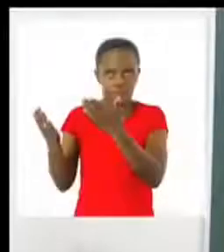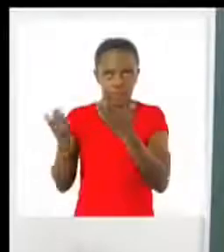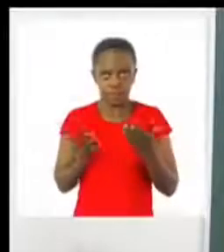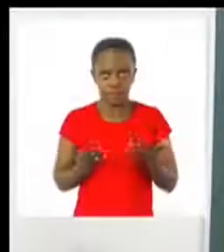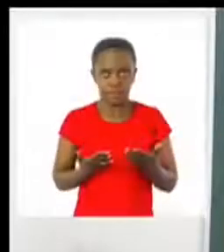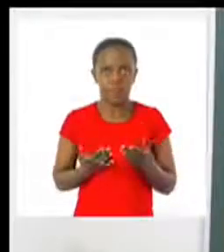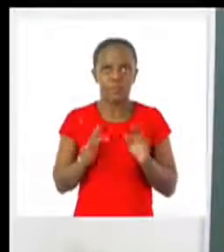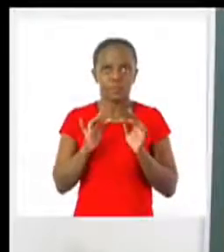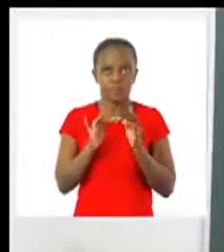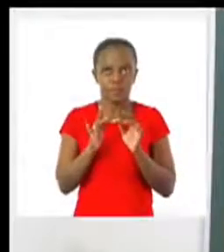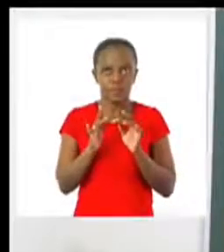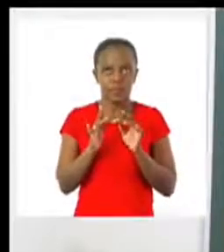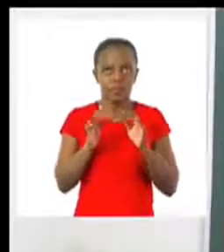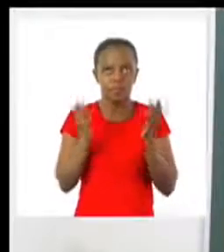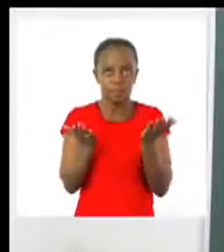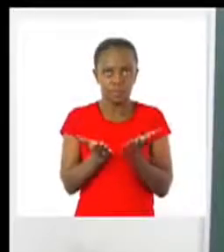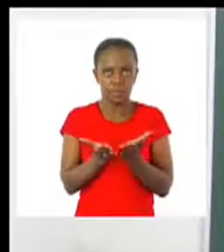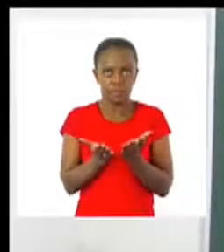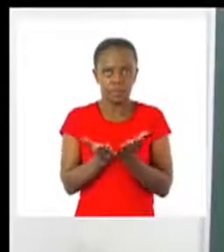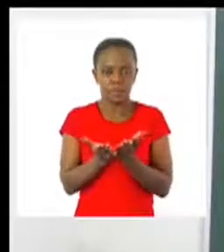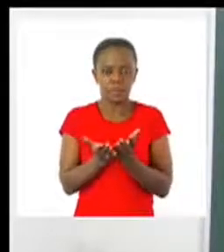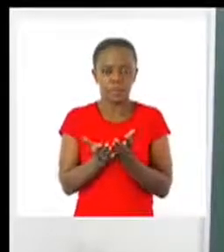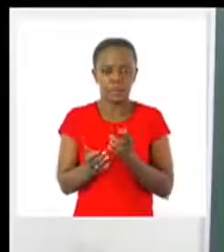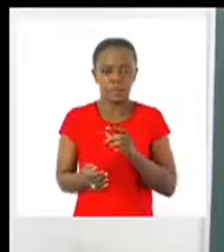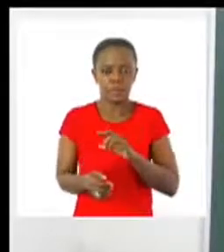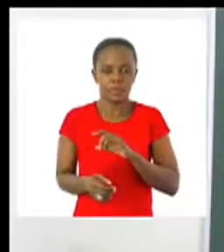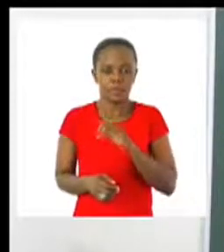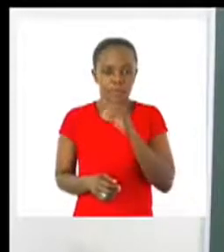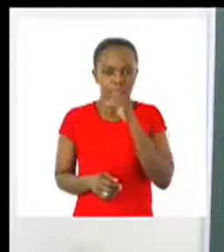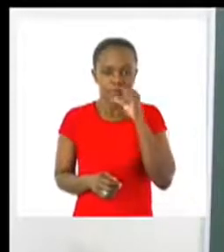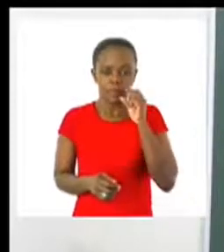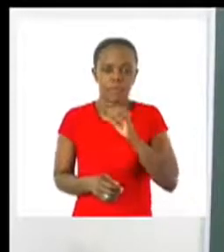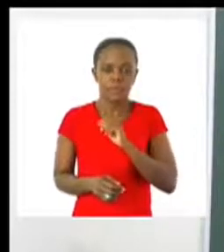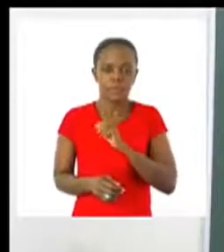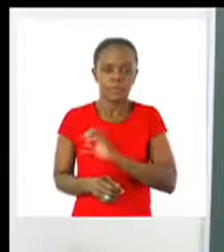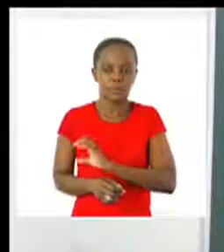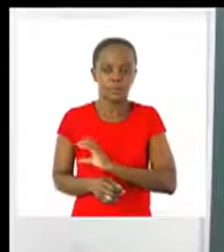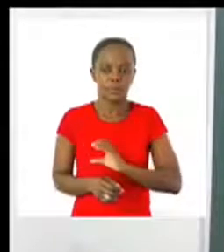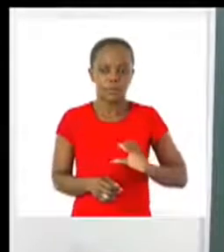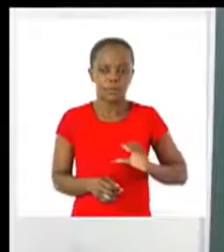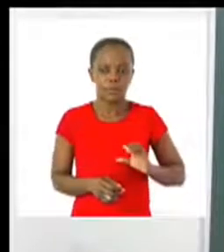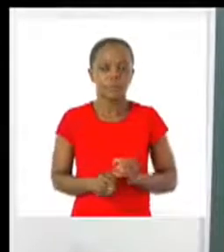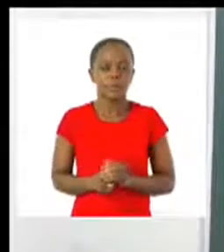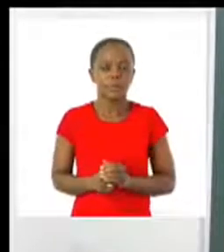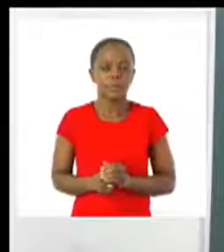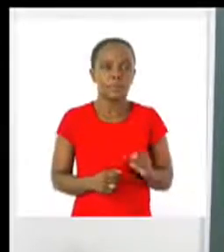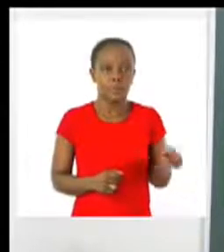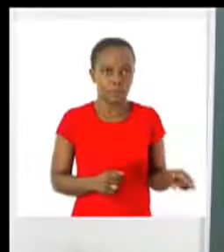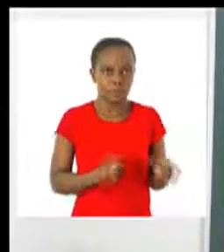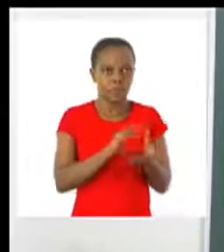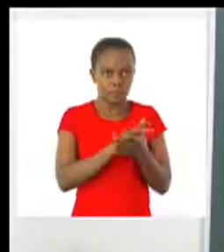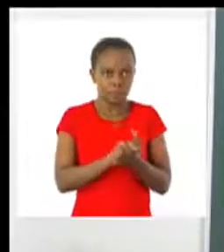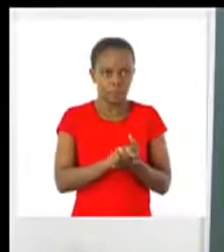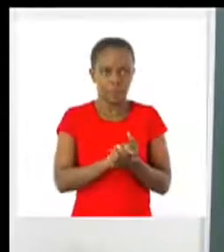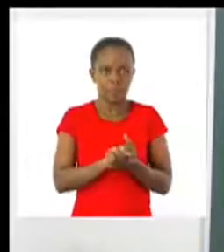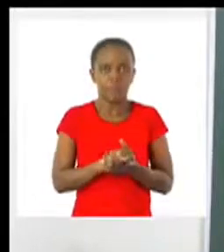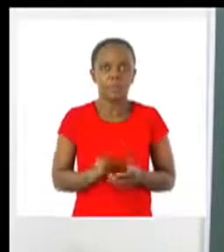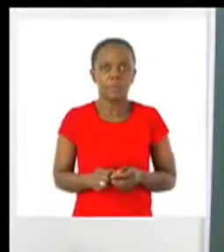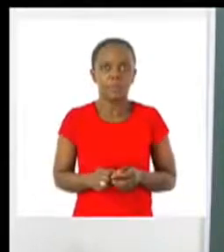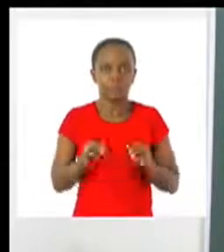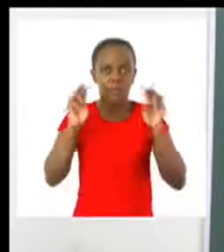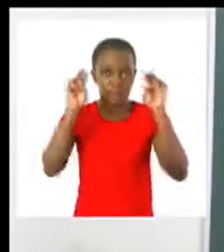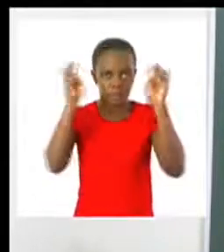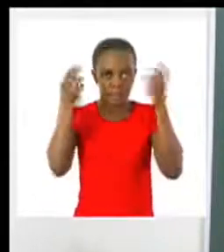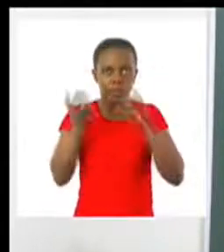Welcome to My Zone Online School. My name is Tita Louisa and I'm still here with my friend. The theme of the